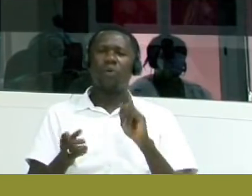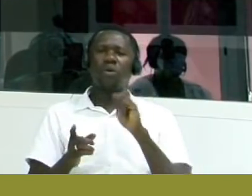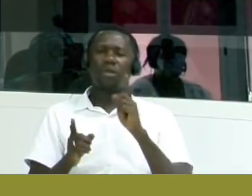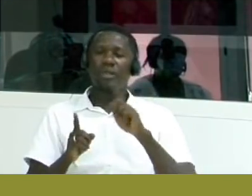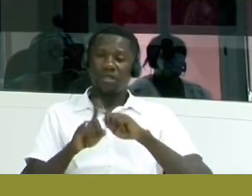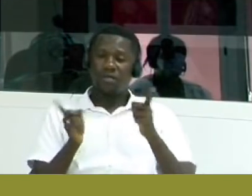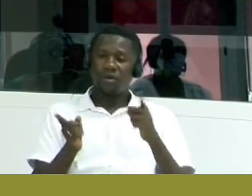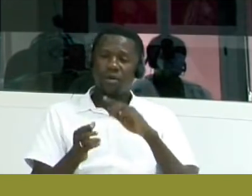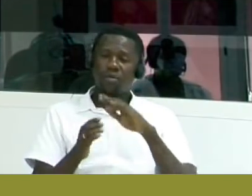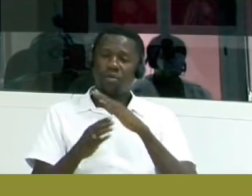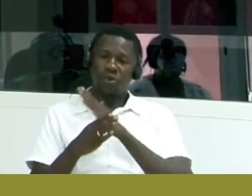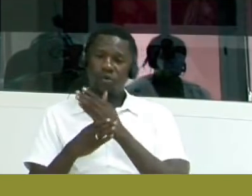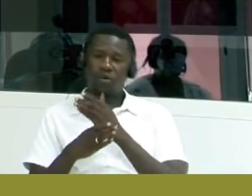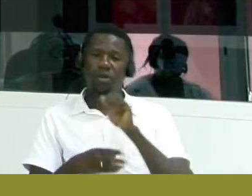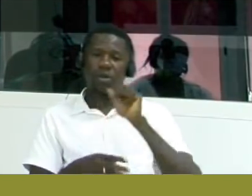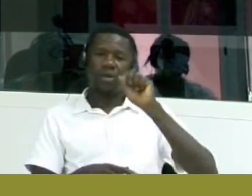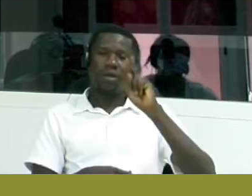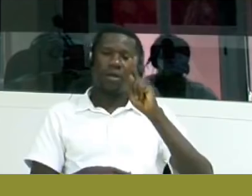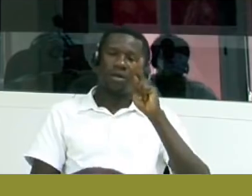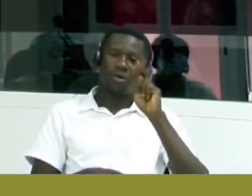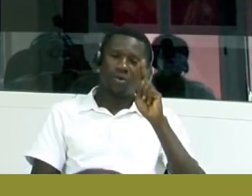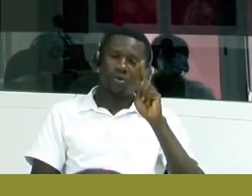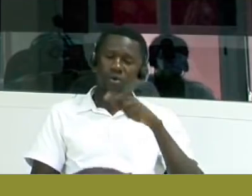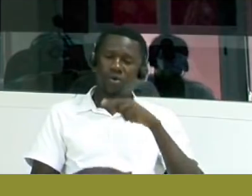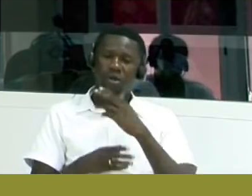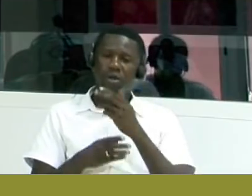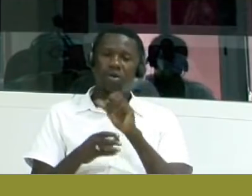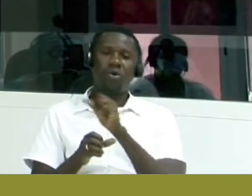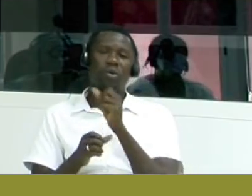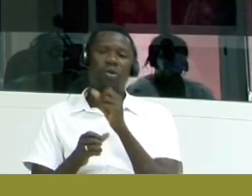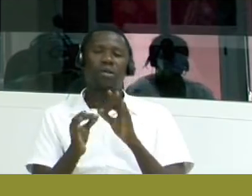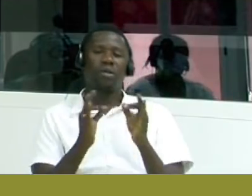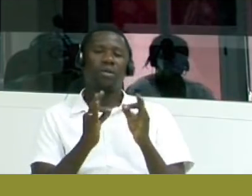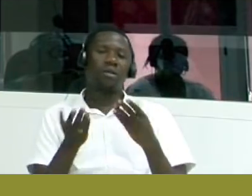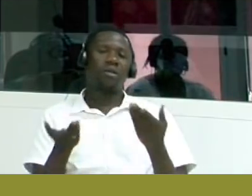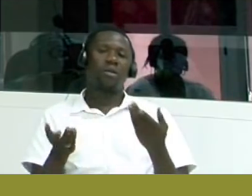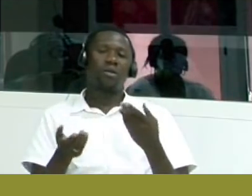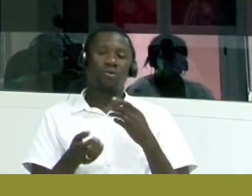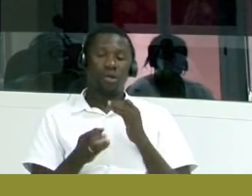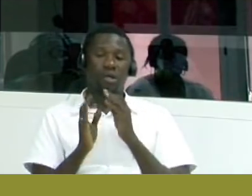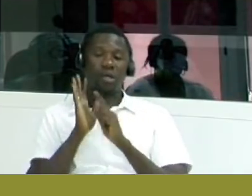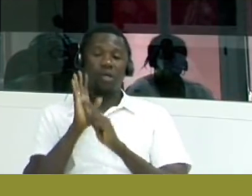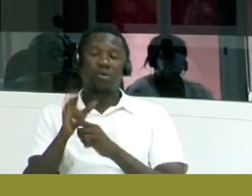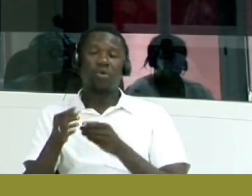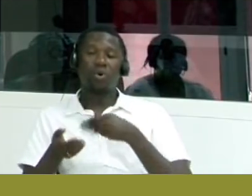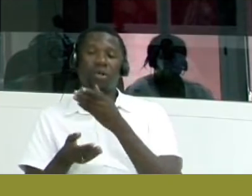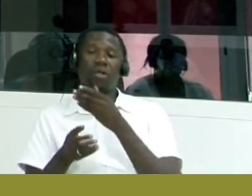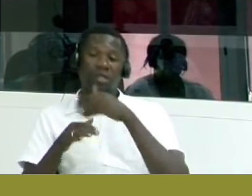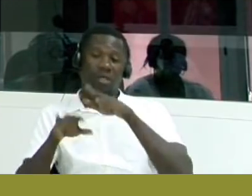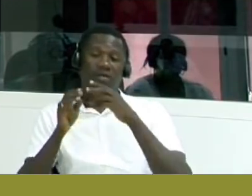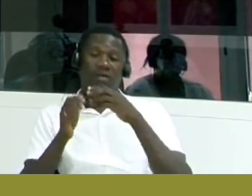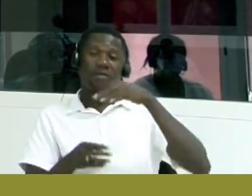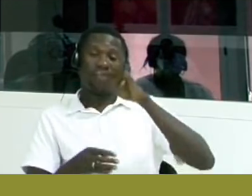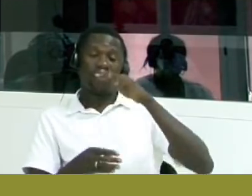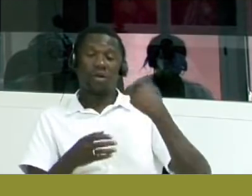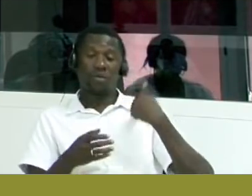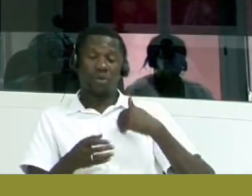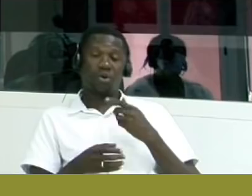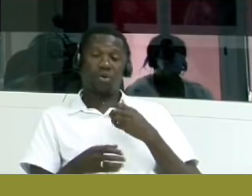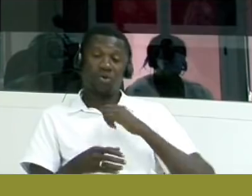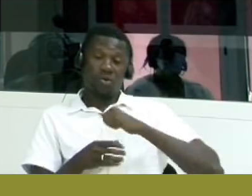and whatever tribe? So if they say go and drive 14 people, you dismiss them, and I told you that he had told me and I